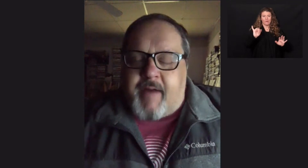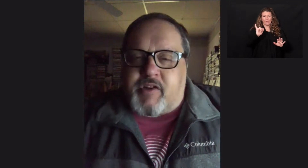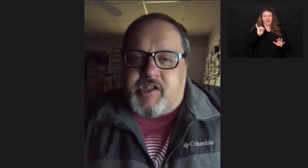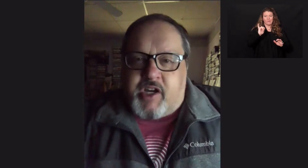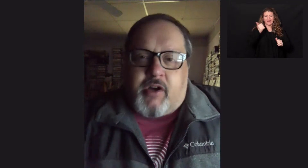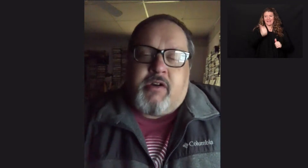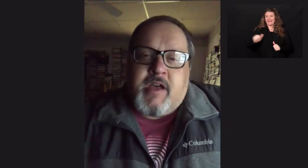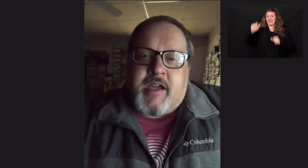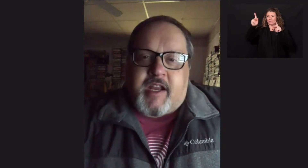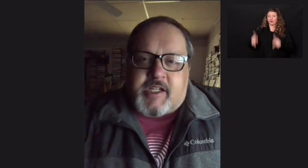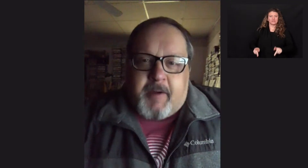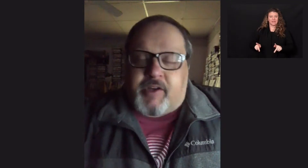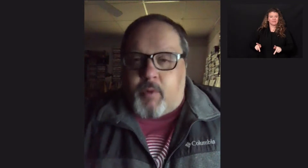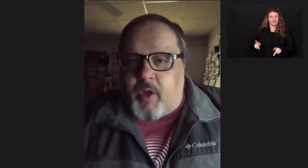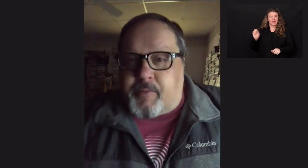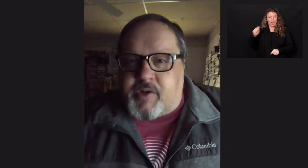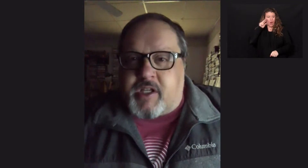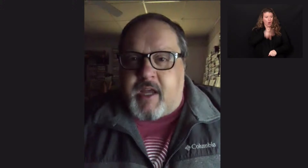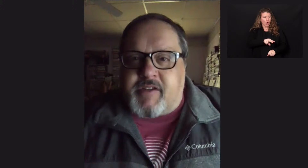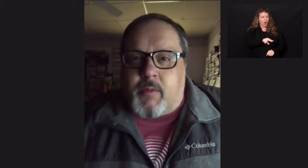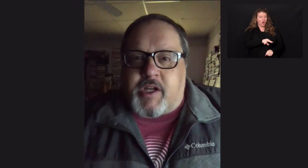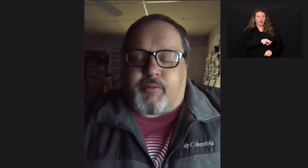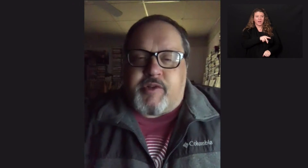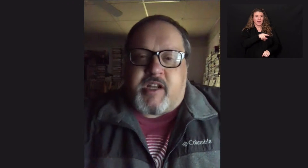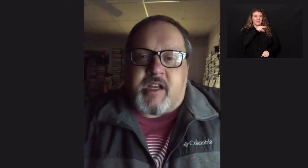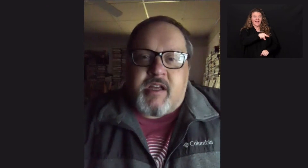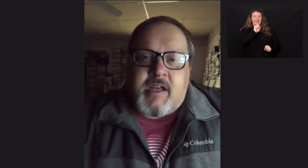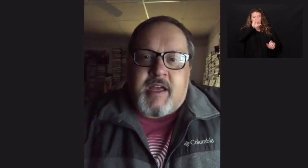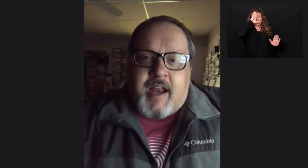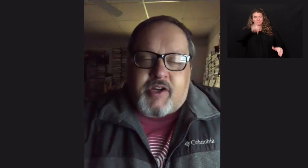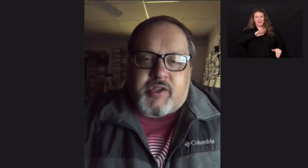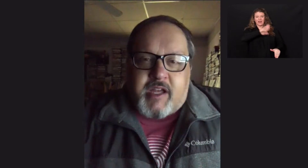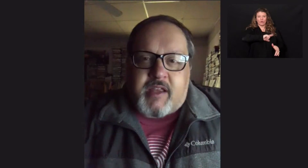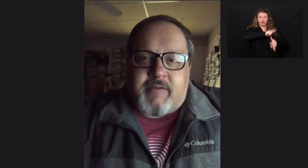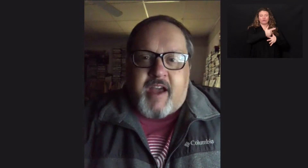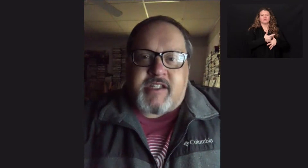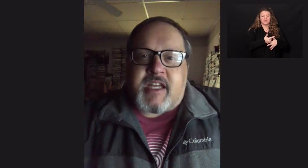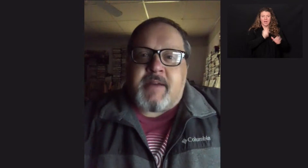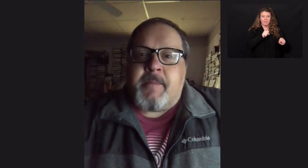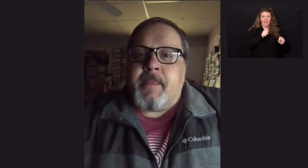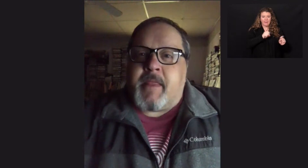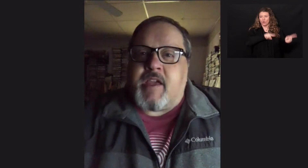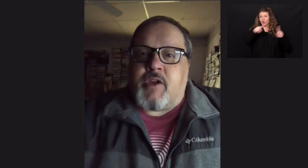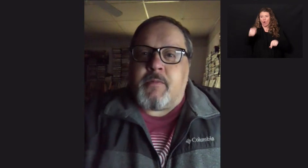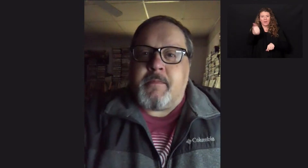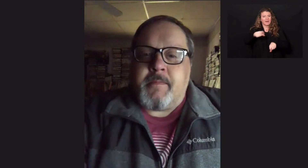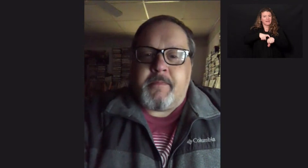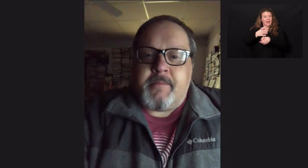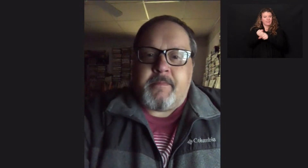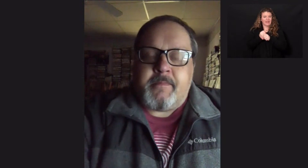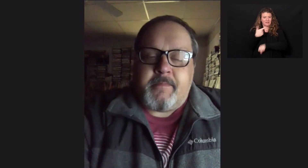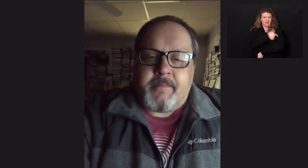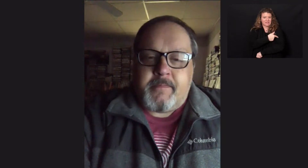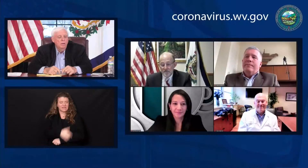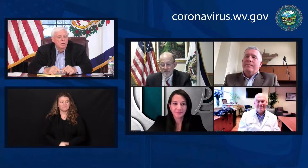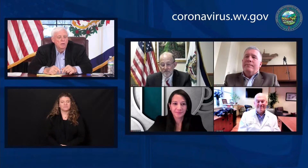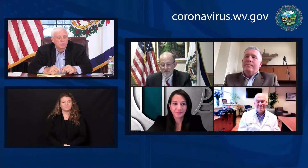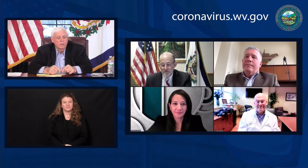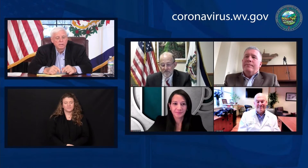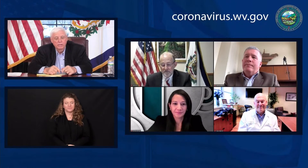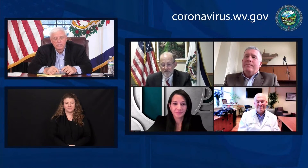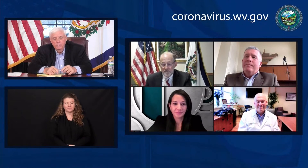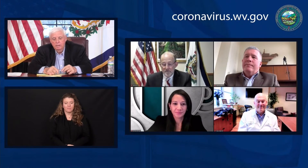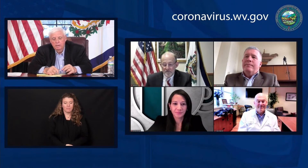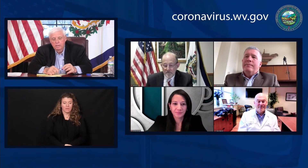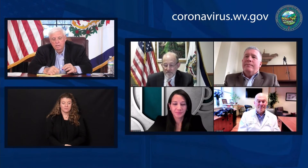Joe and the average Jill can expect to roll up their sleeves in West Virginia and actually get the vaccine? Thank you.